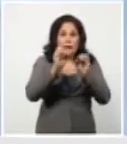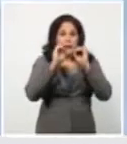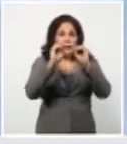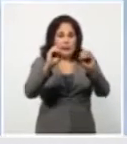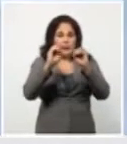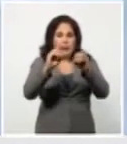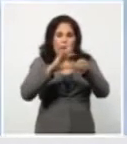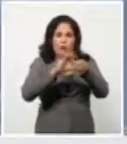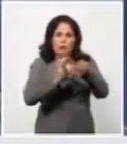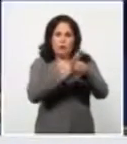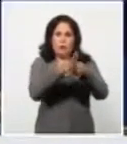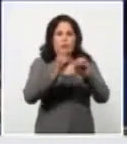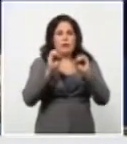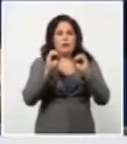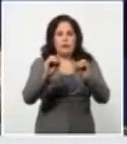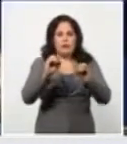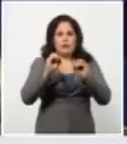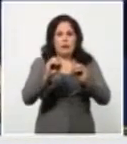Youth,